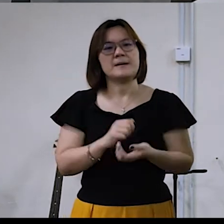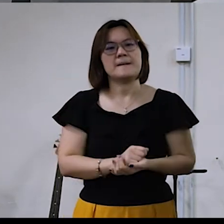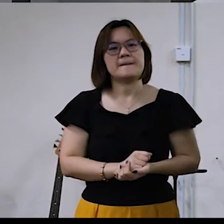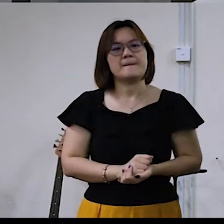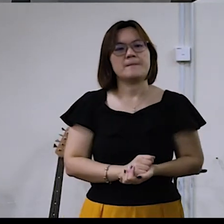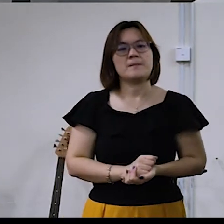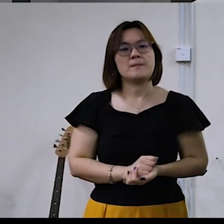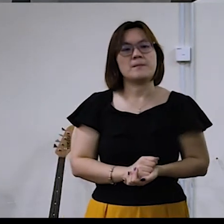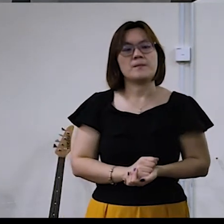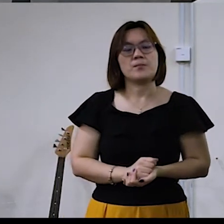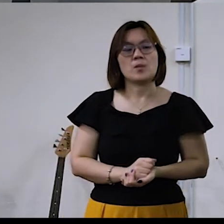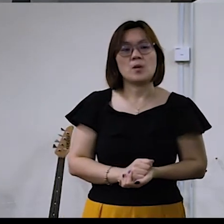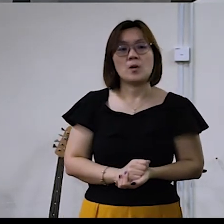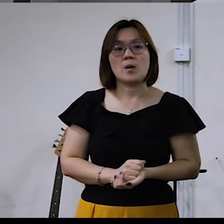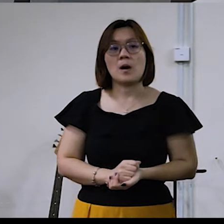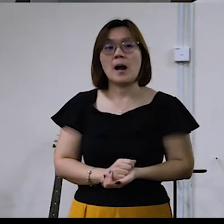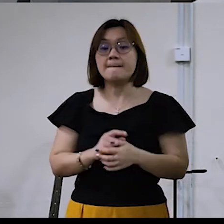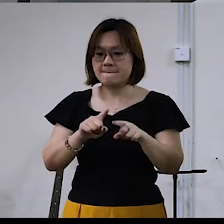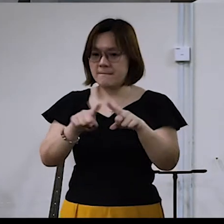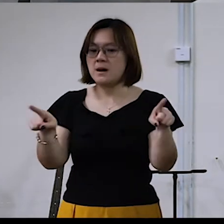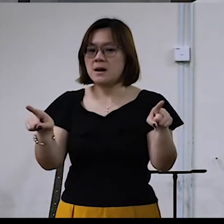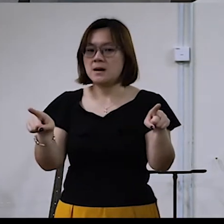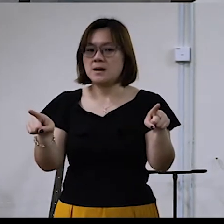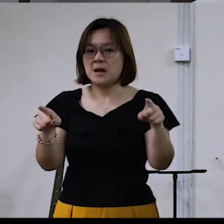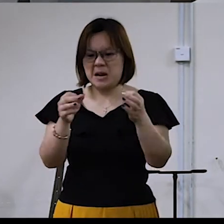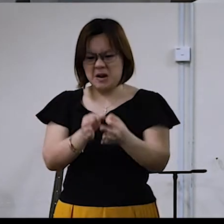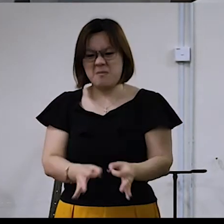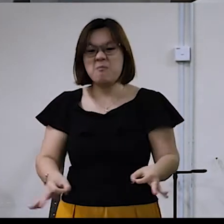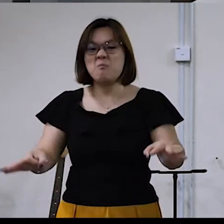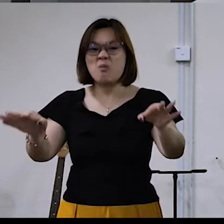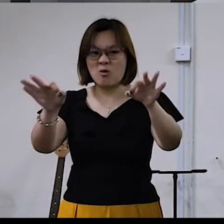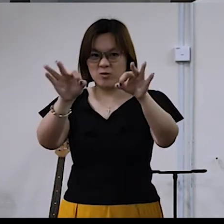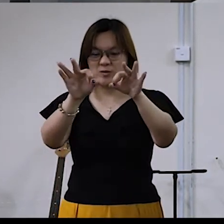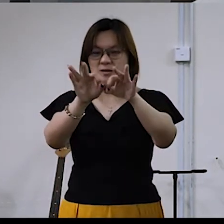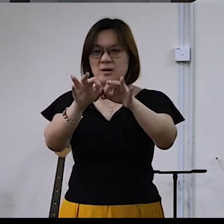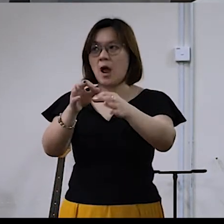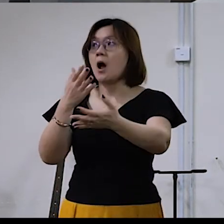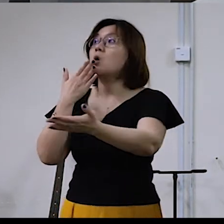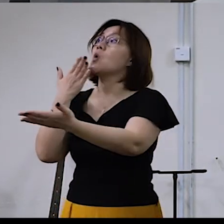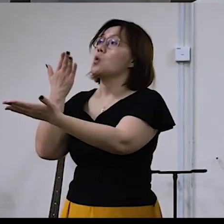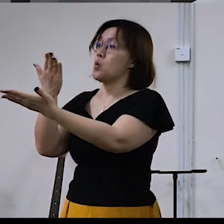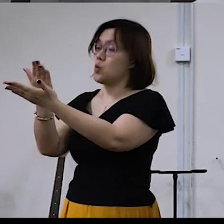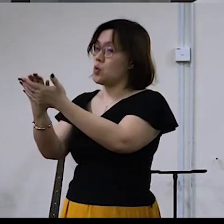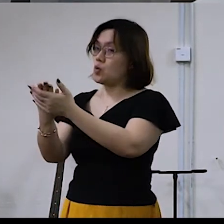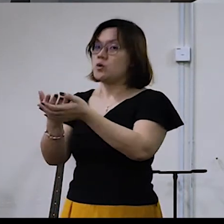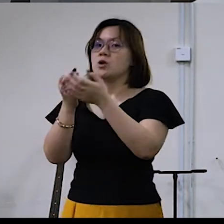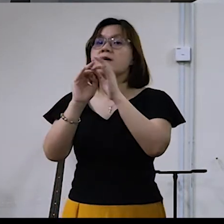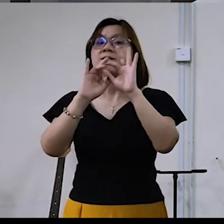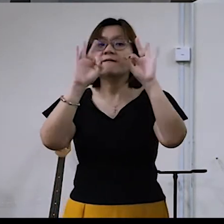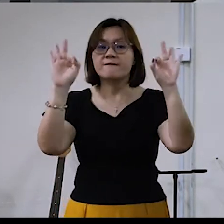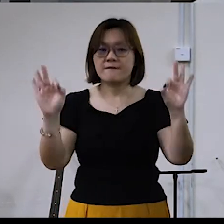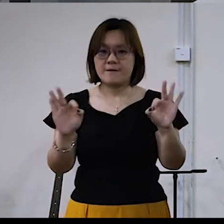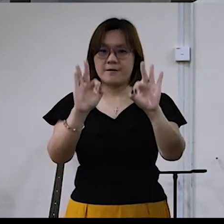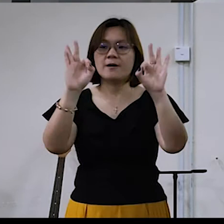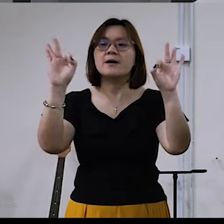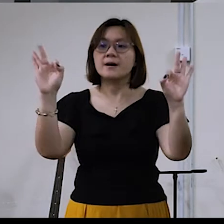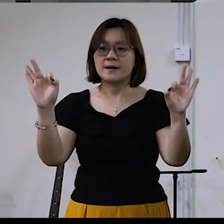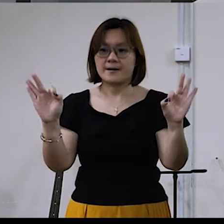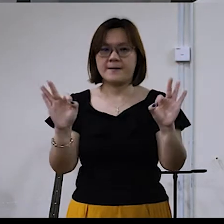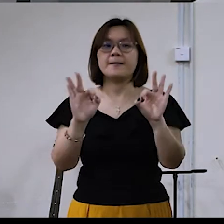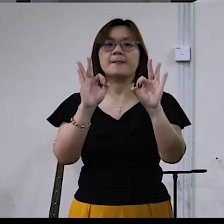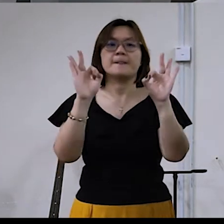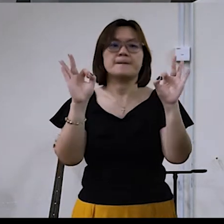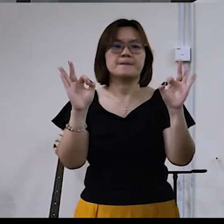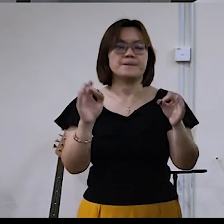Good Friday. So Thursday, today is the beginning of the end of Lent, which is